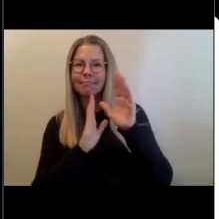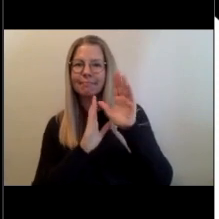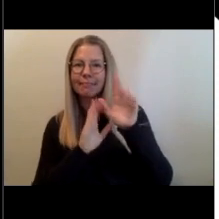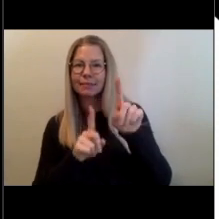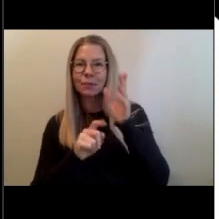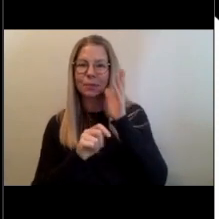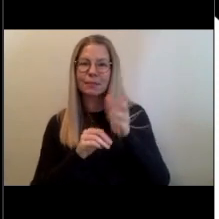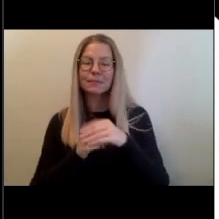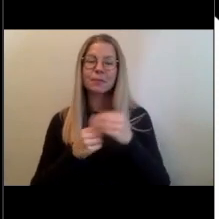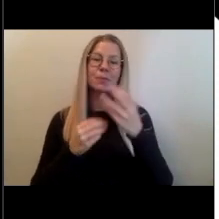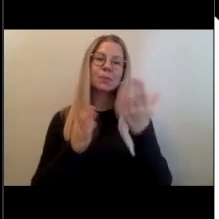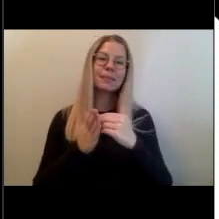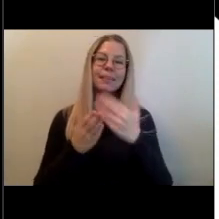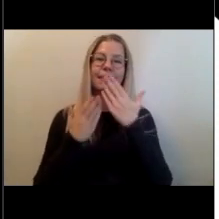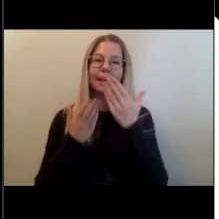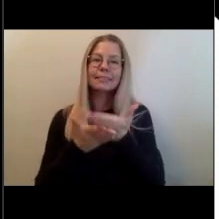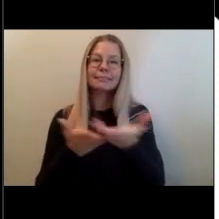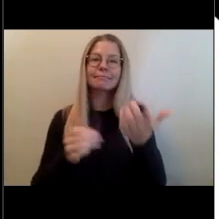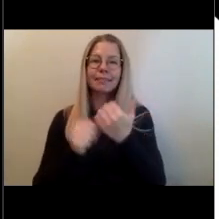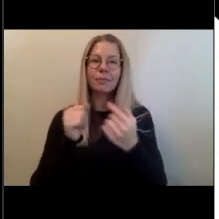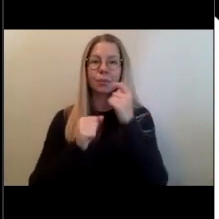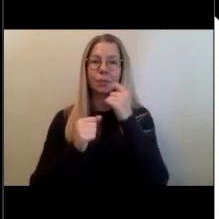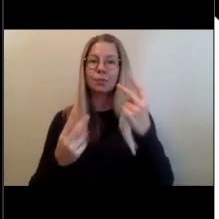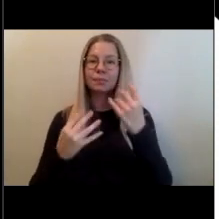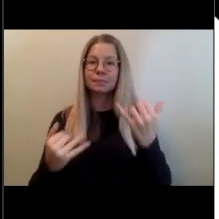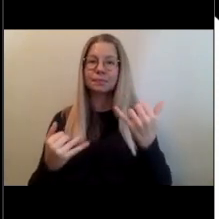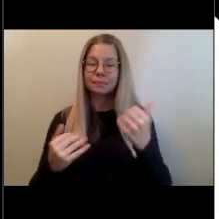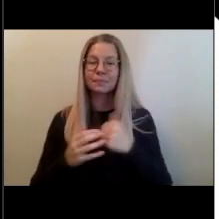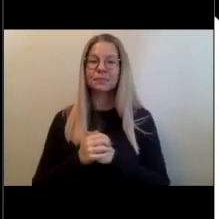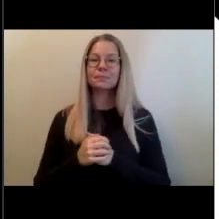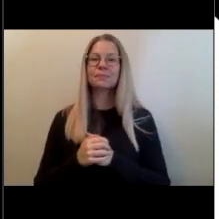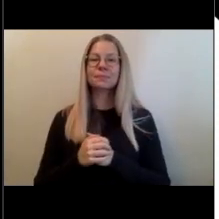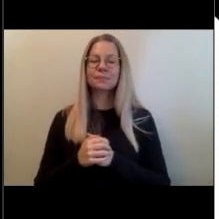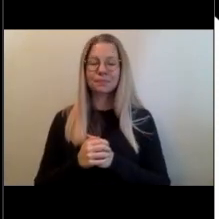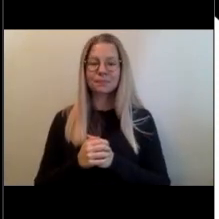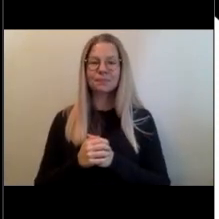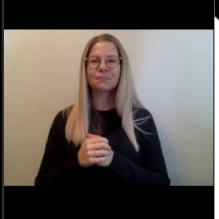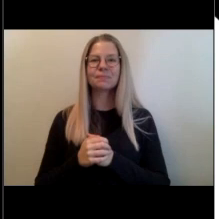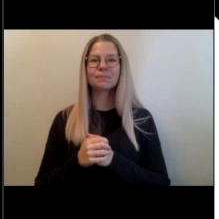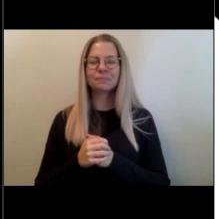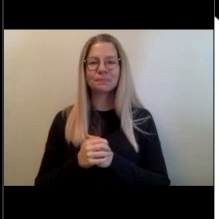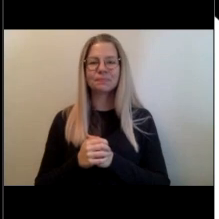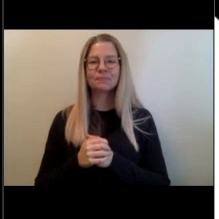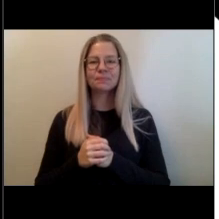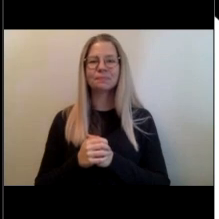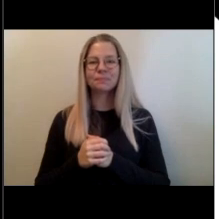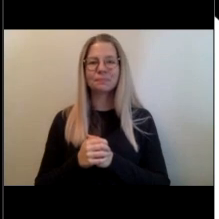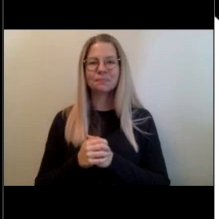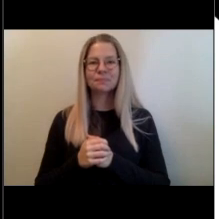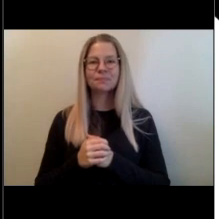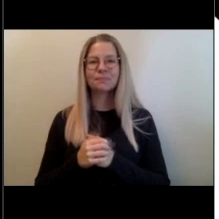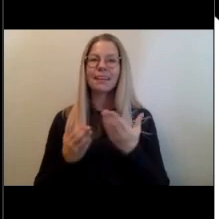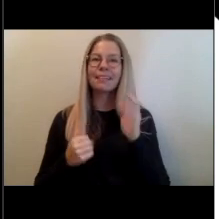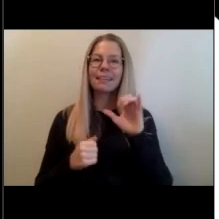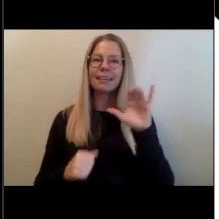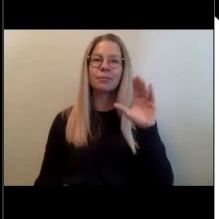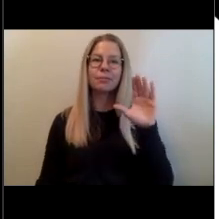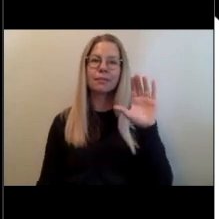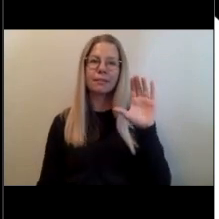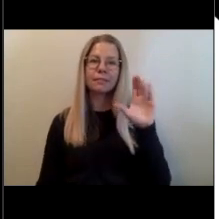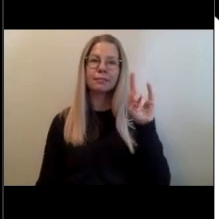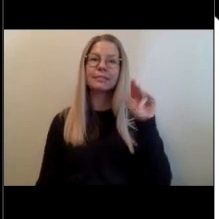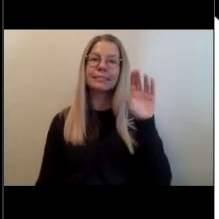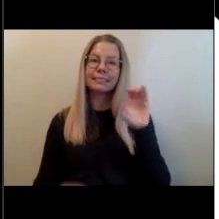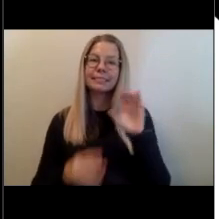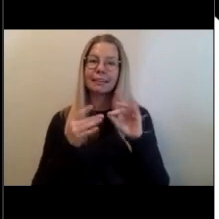all of you in the audience for joining us today at the virtual Dialogue on Aging presentation. And as Christine said, this recording